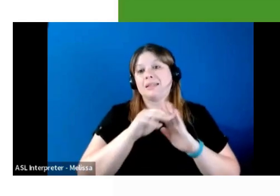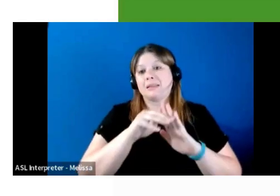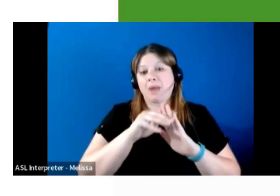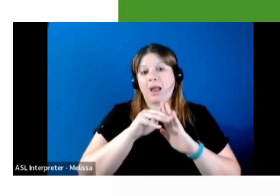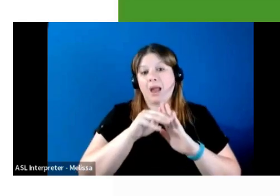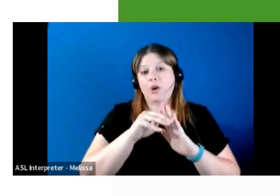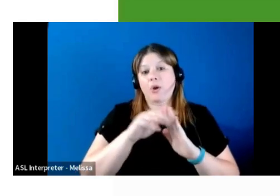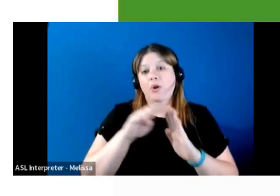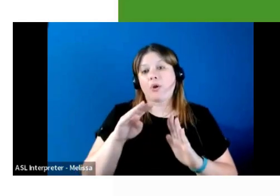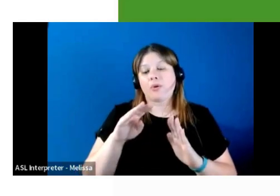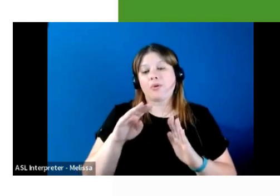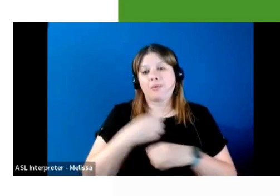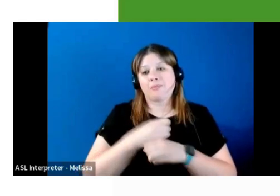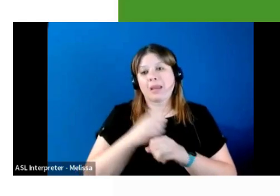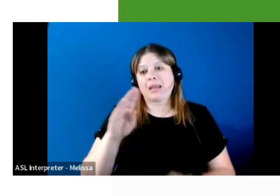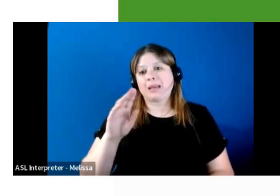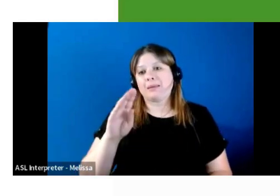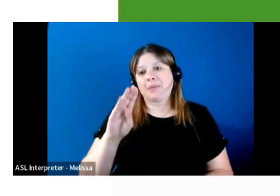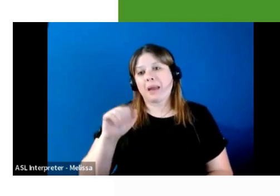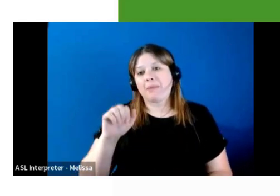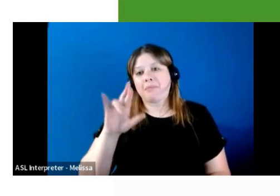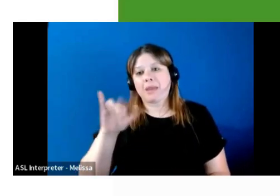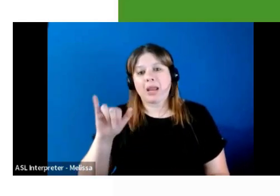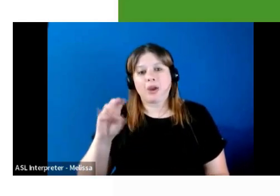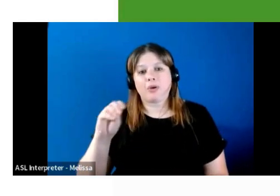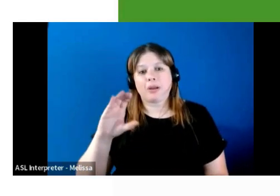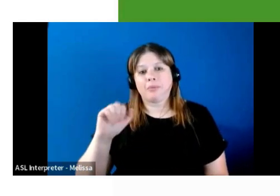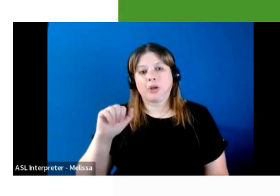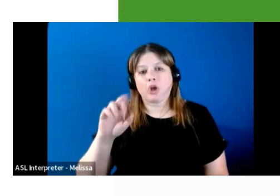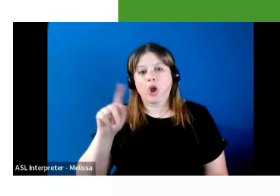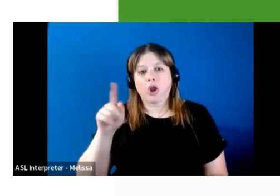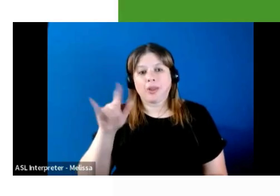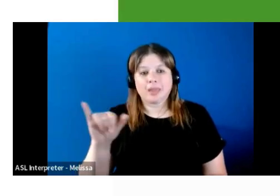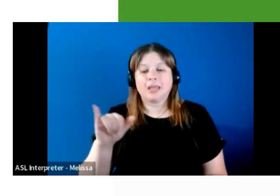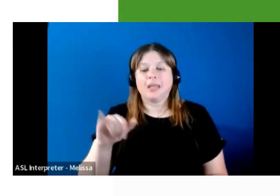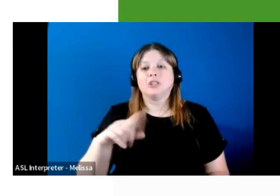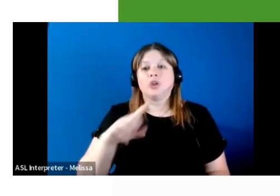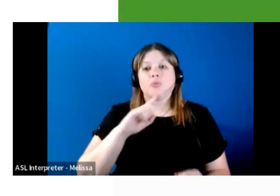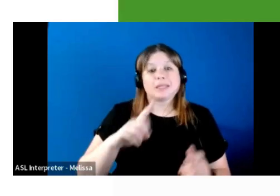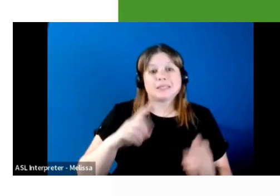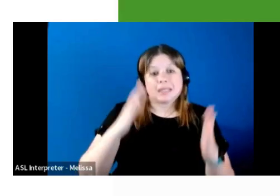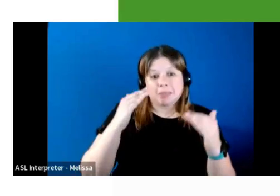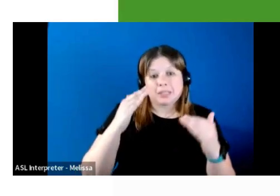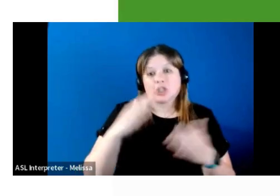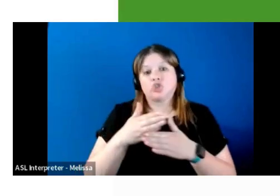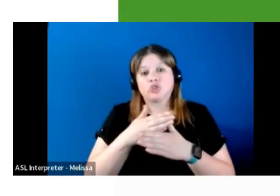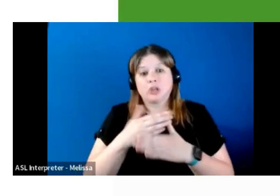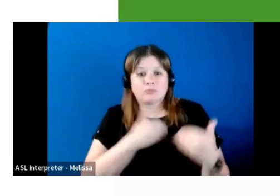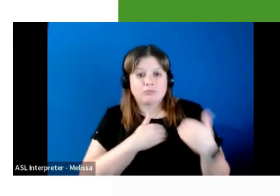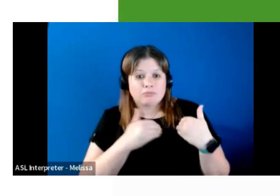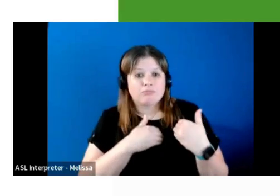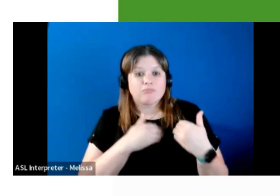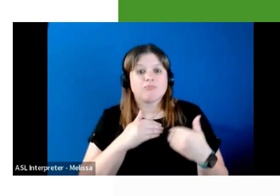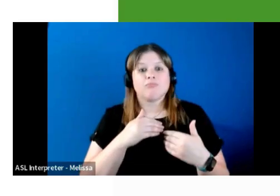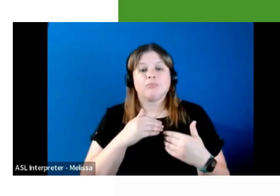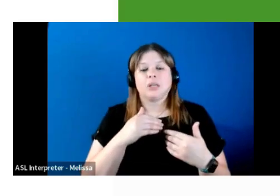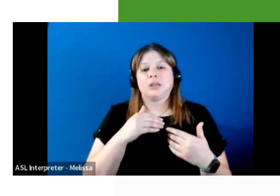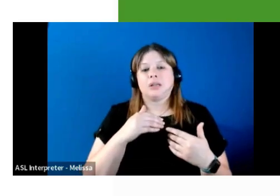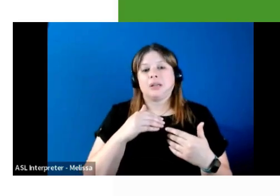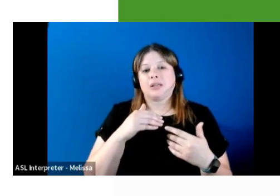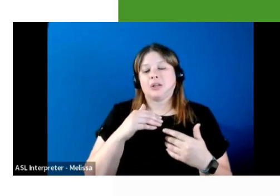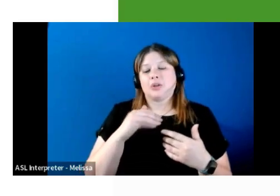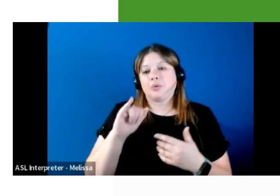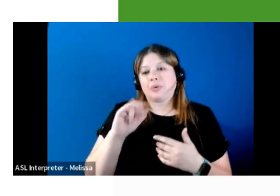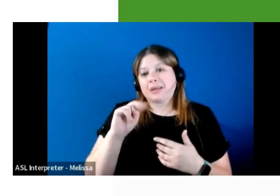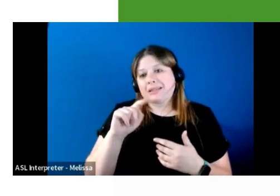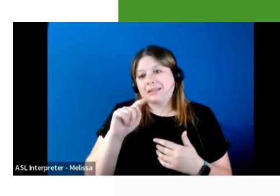emphasizes intimacy, pleasure, realistic expectations, and flexibility rather than performance. It also reminds us